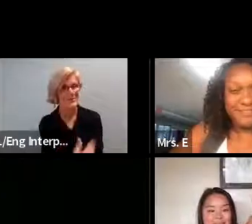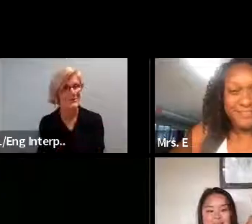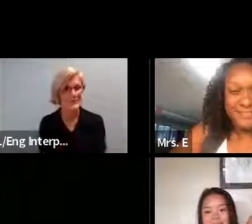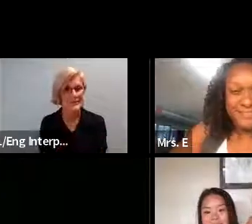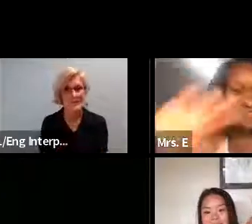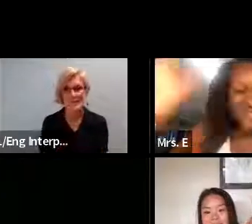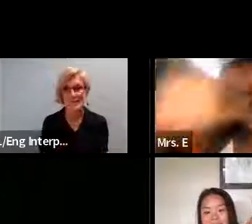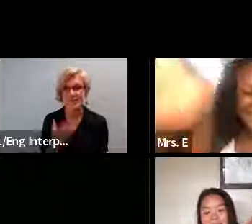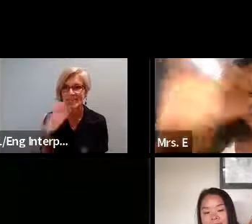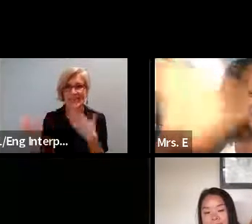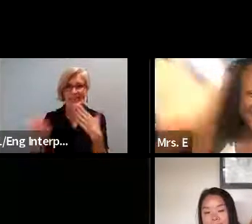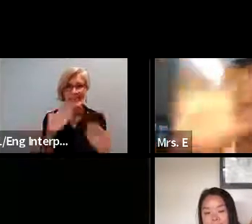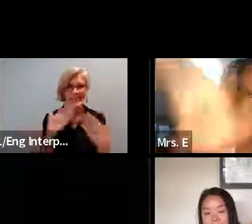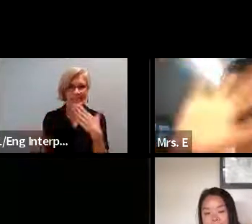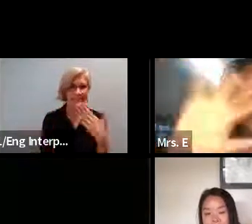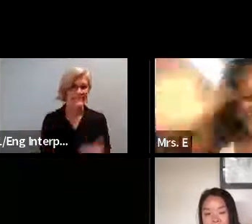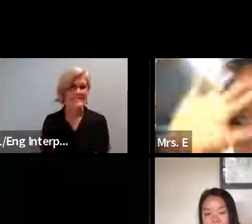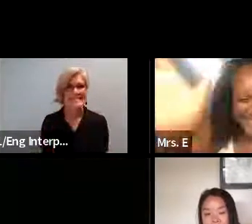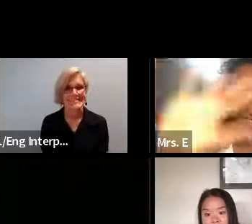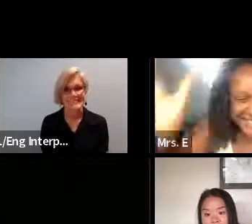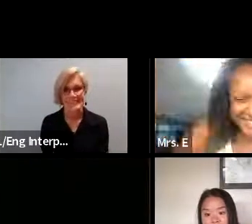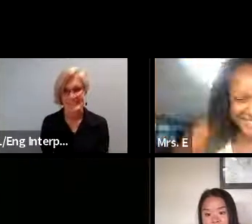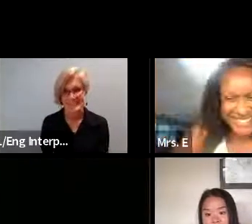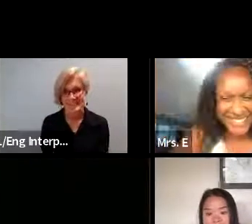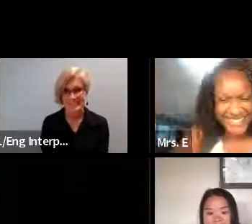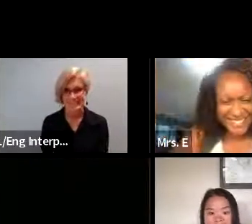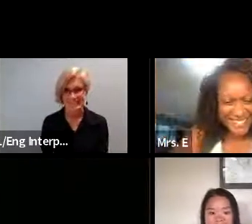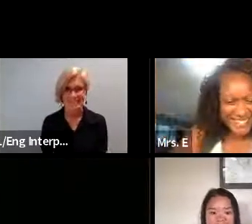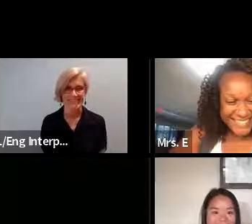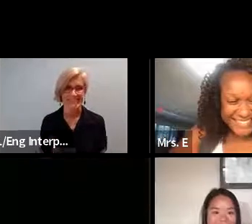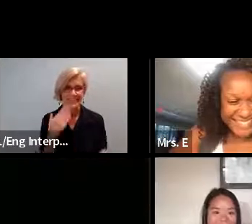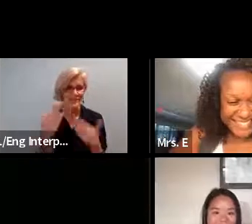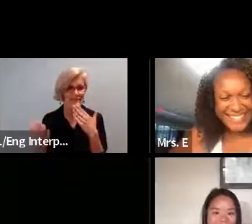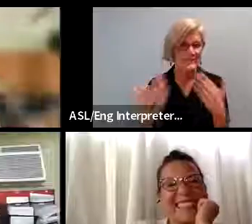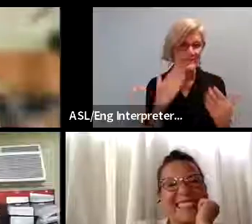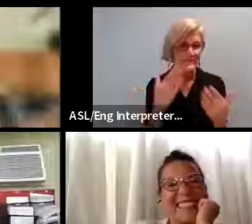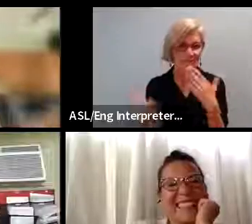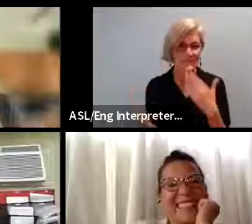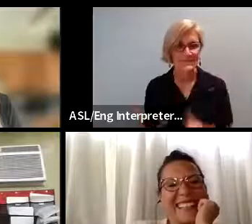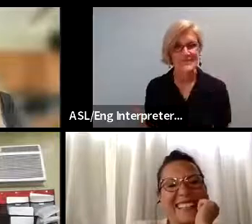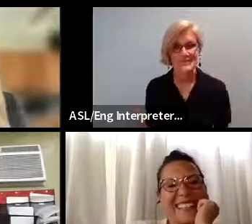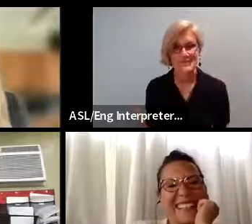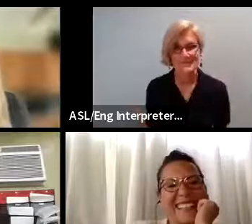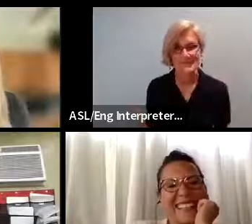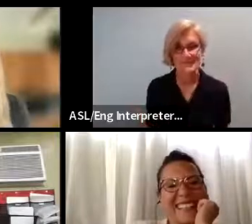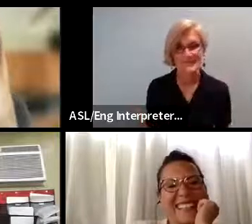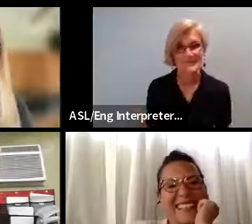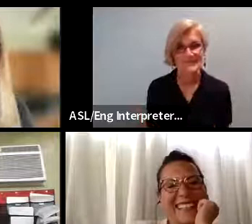Thanks. Thank you. Thank you.